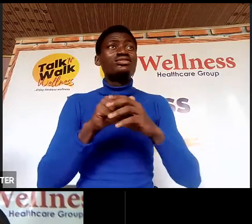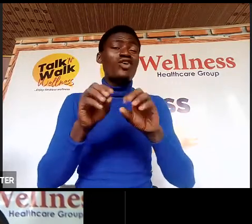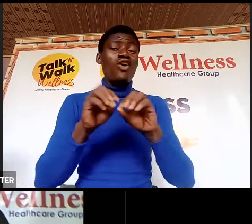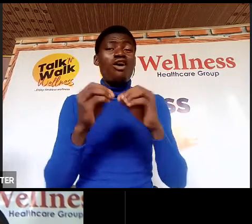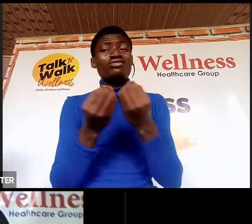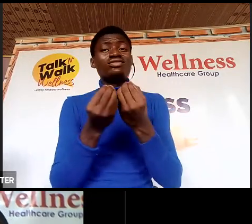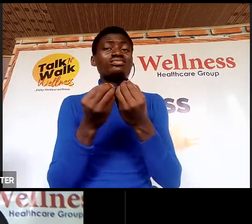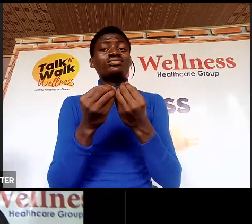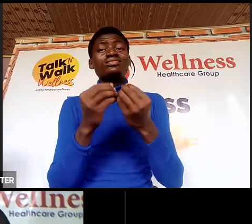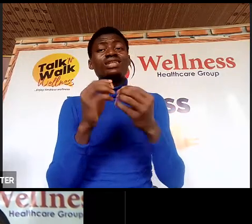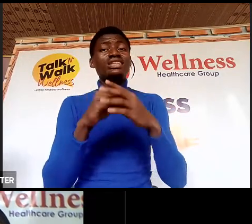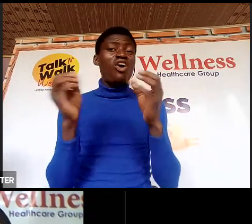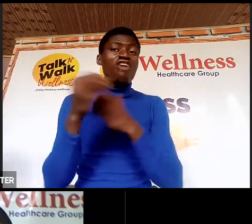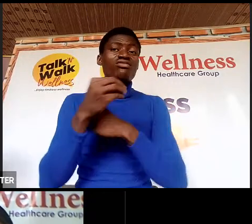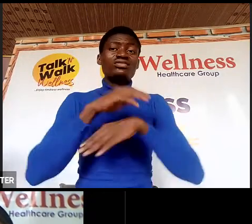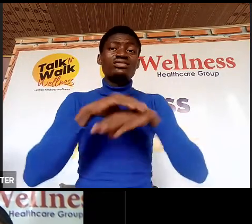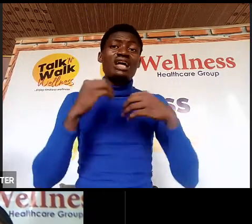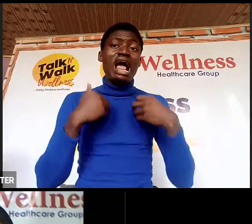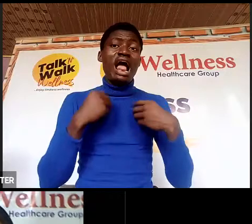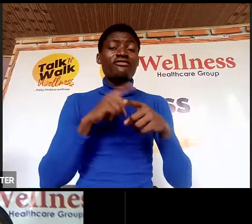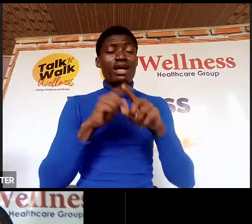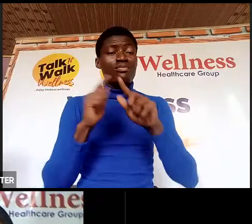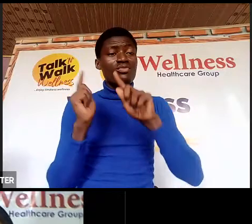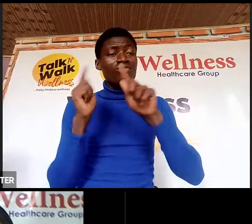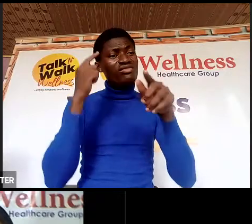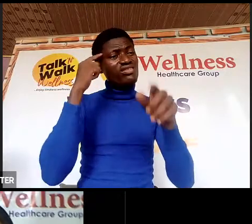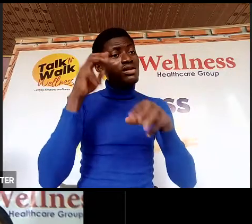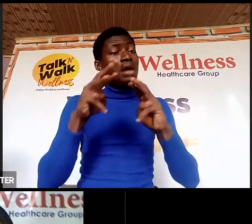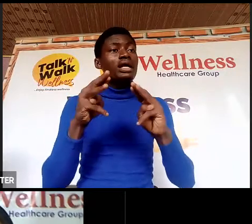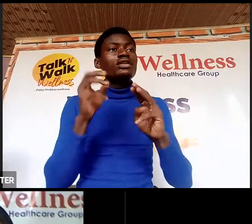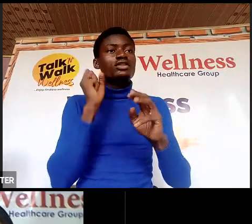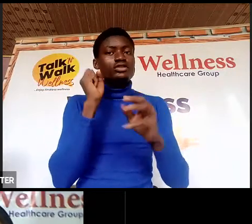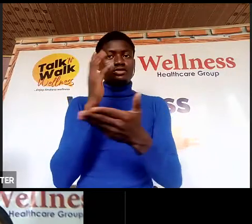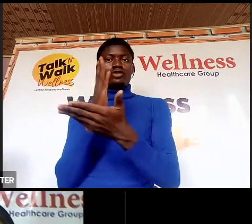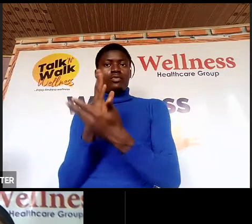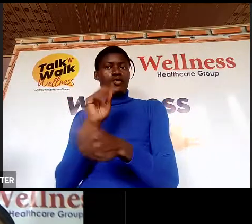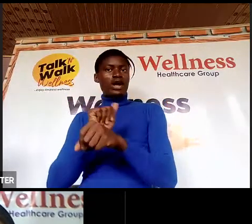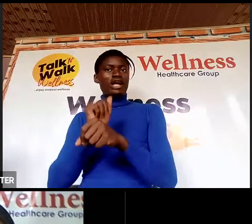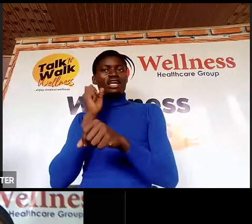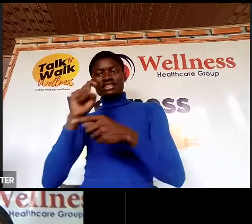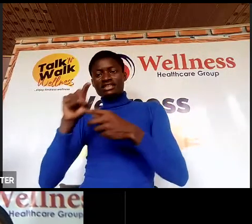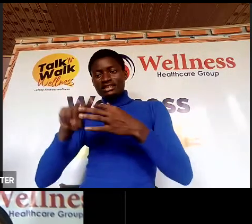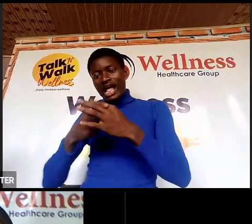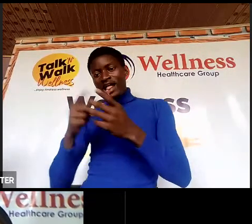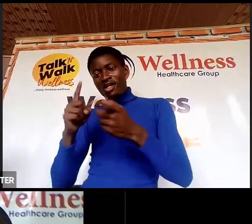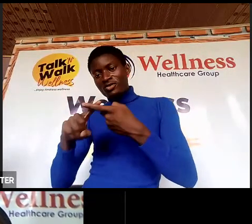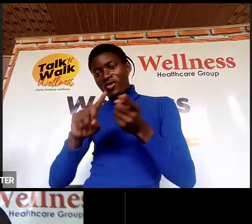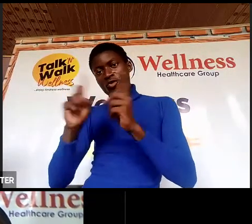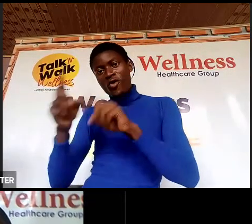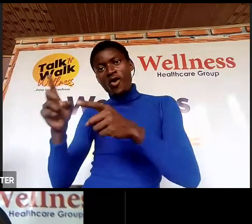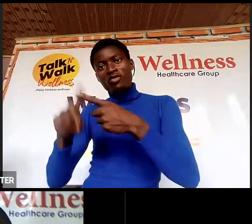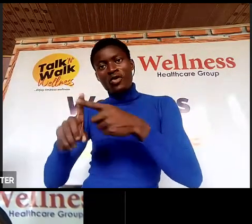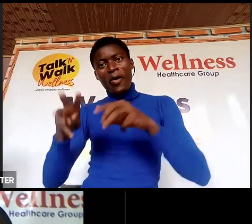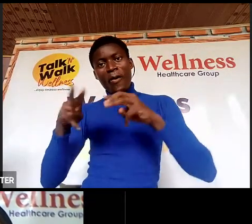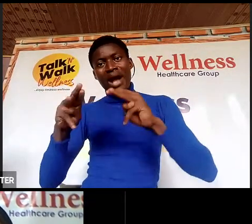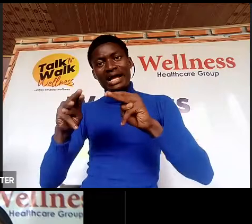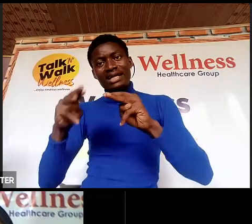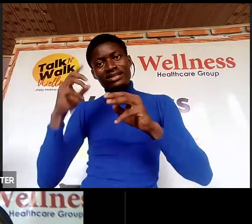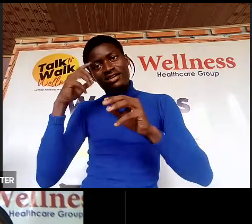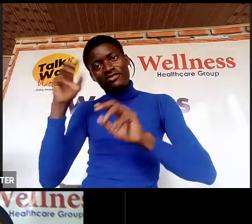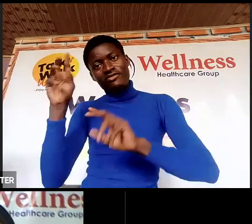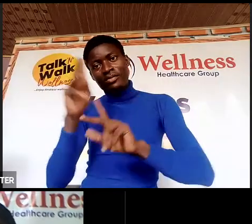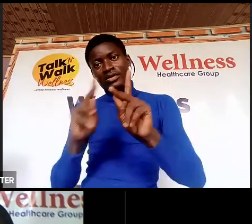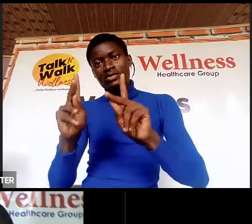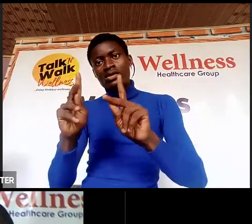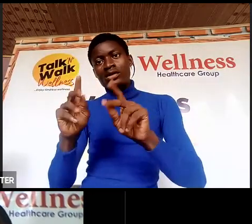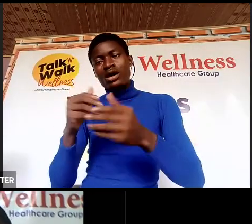women. Maybe she gives them 5% markup or whatever she can get, or she buys. But she enjoyed going to the market. Those people